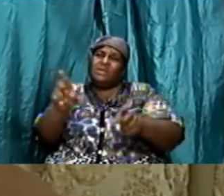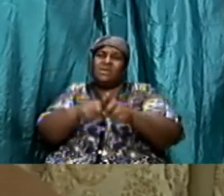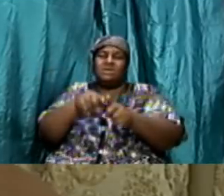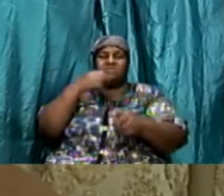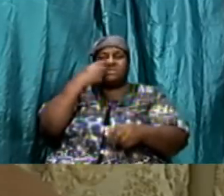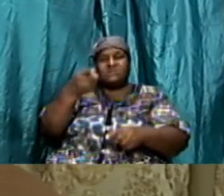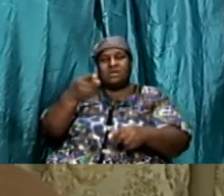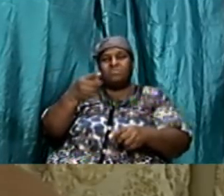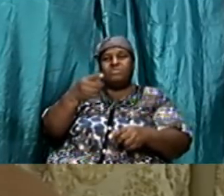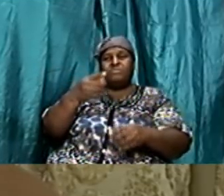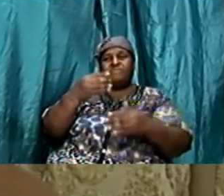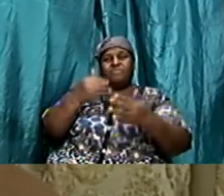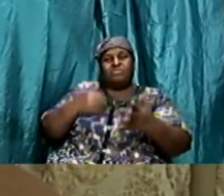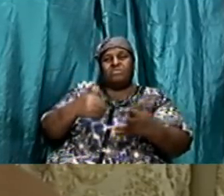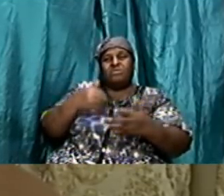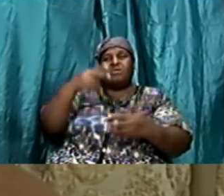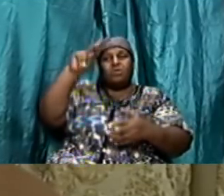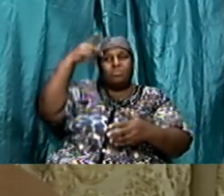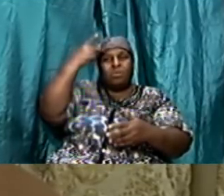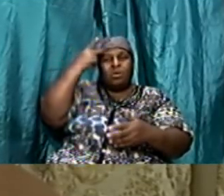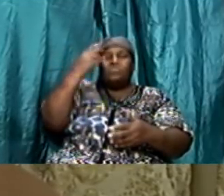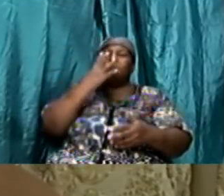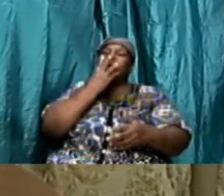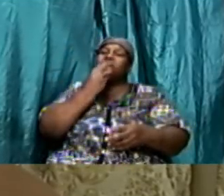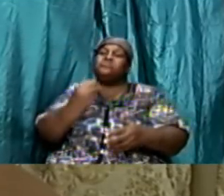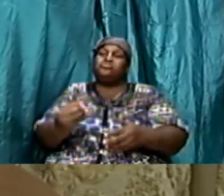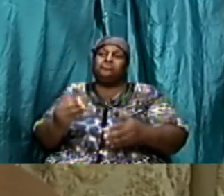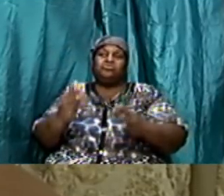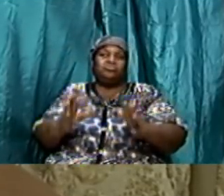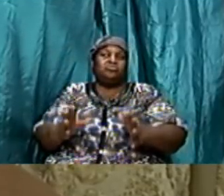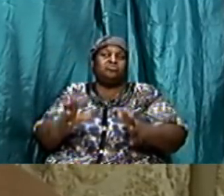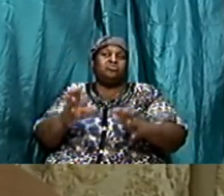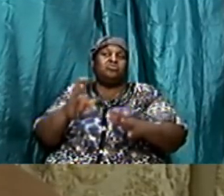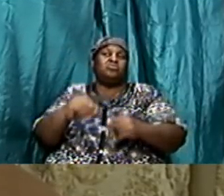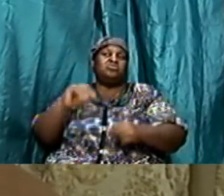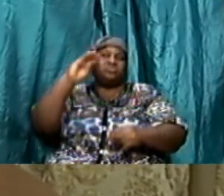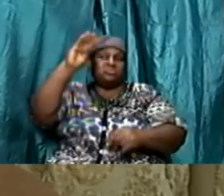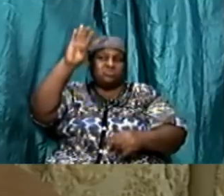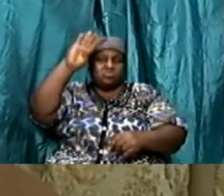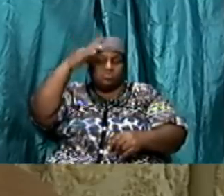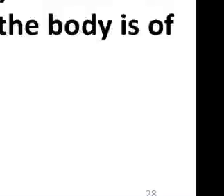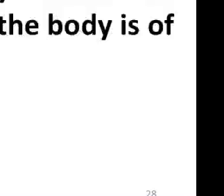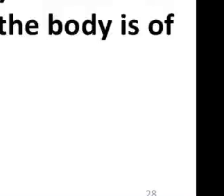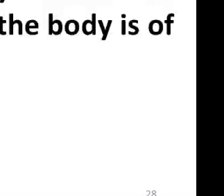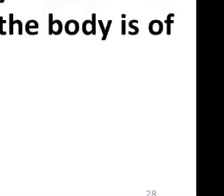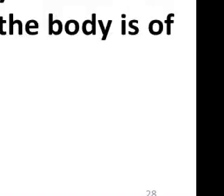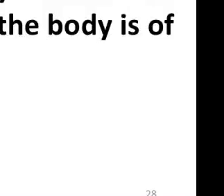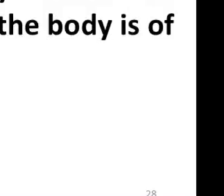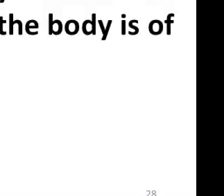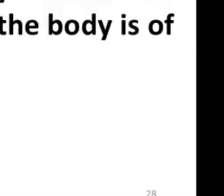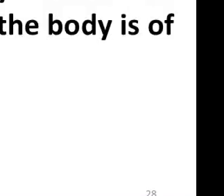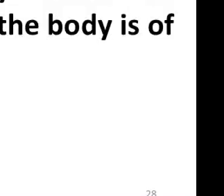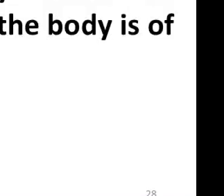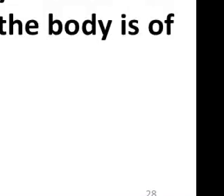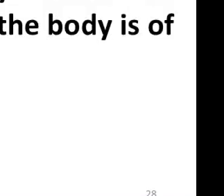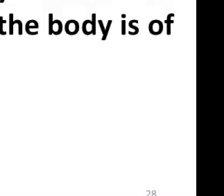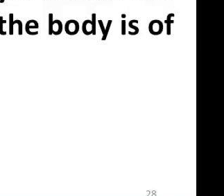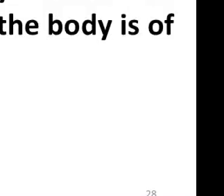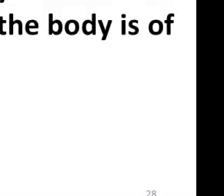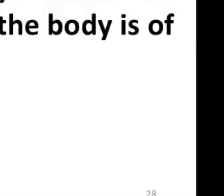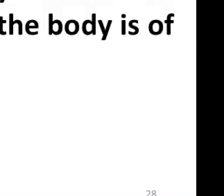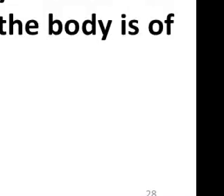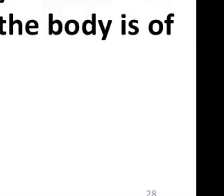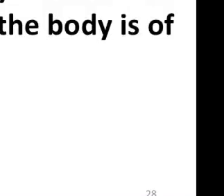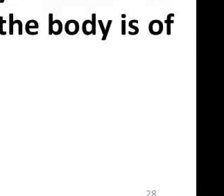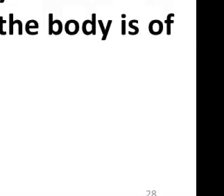he understand the hebrew writings he's known he was a scholar he he he sat at